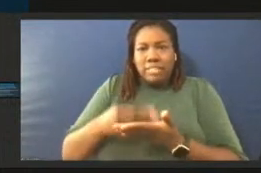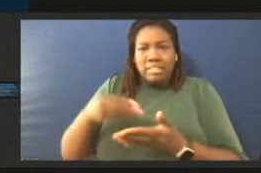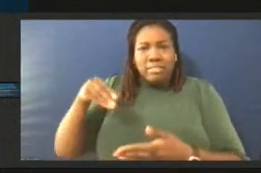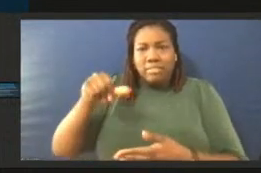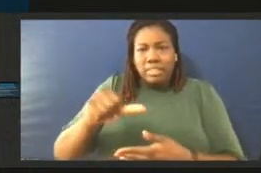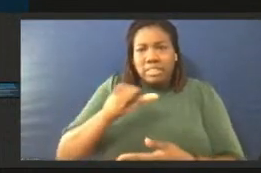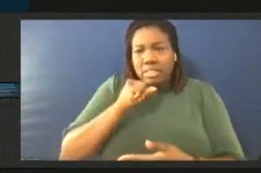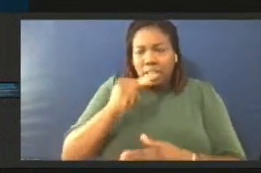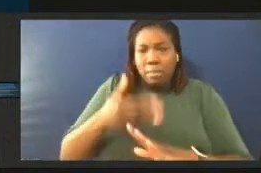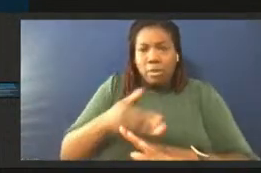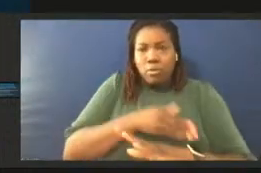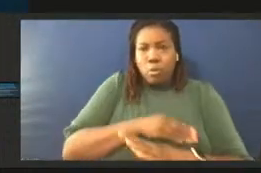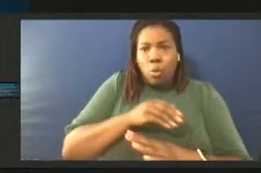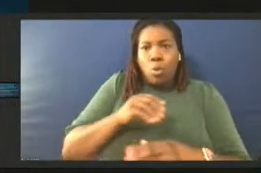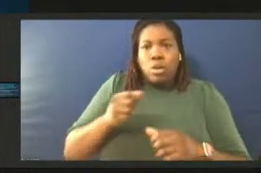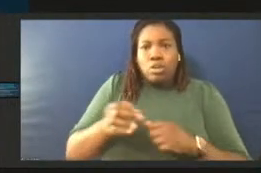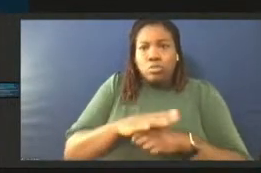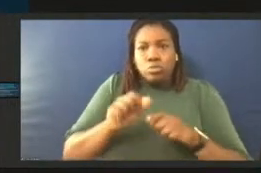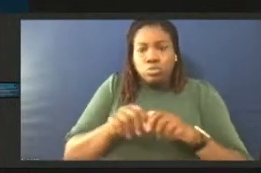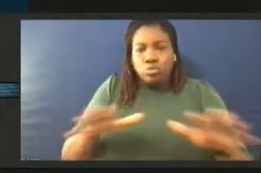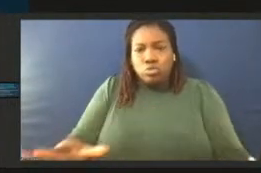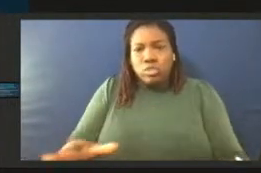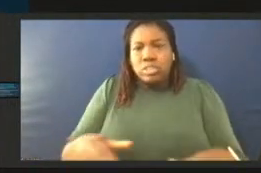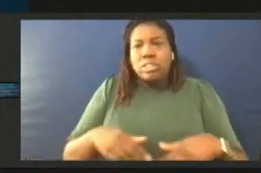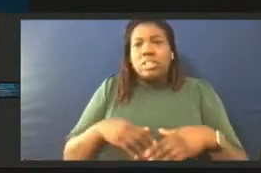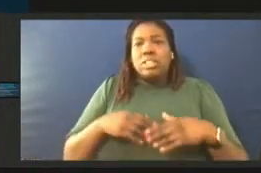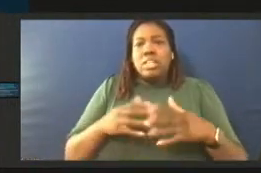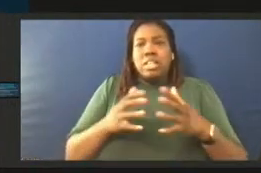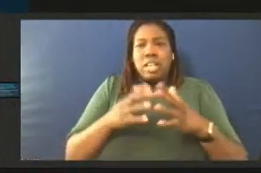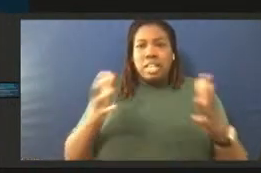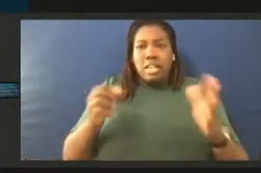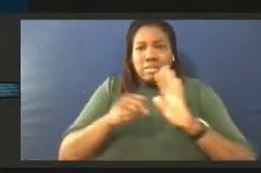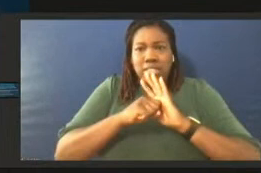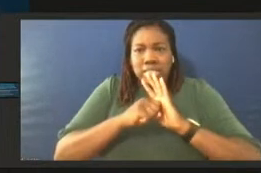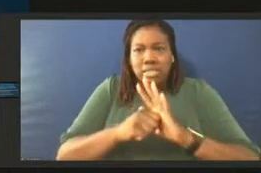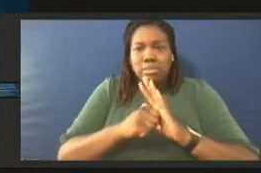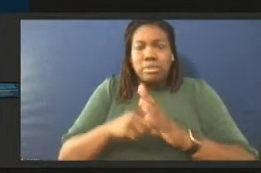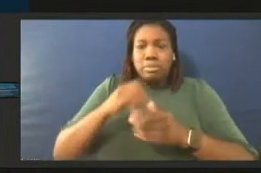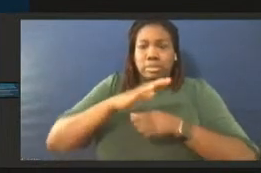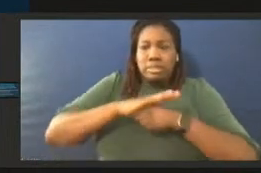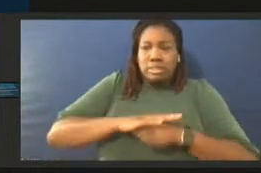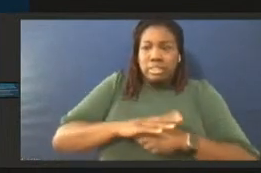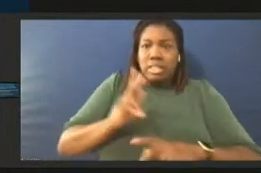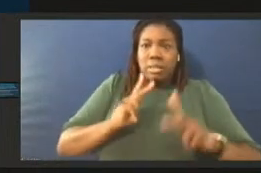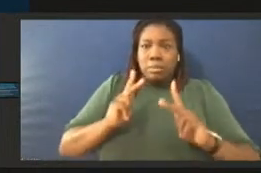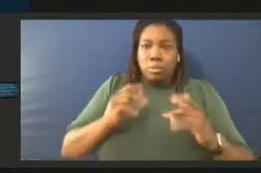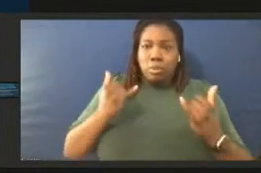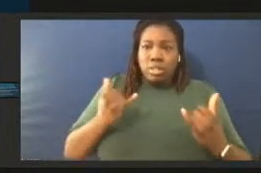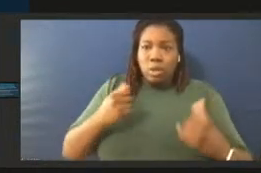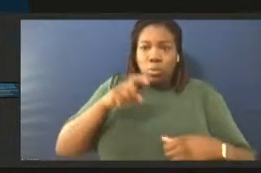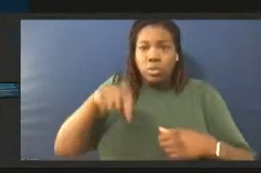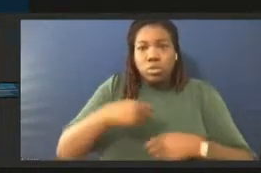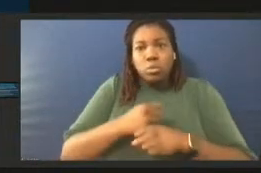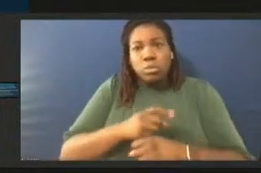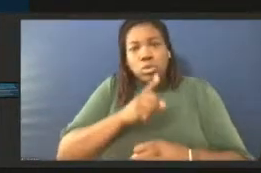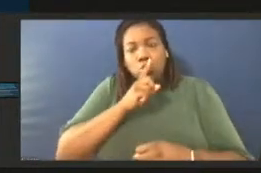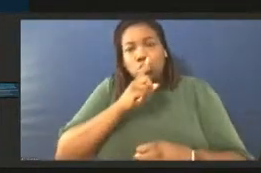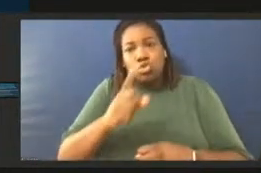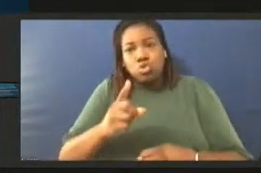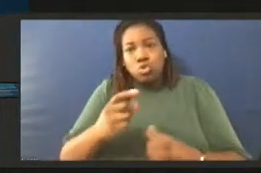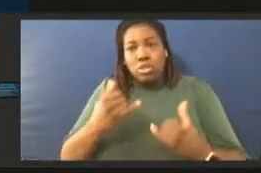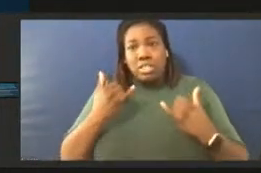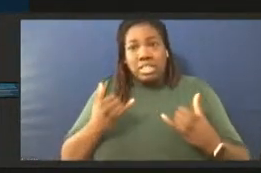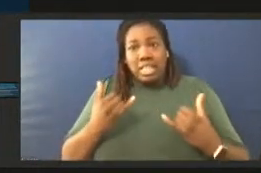we certainly, given the level of symptomatology and distress that we have in our population, we have to make sure that the current